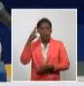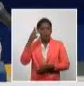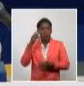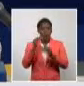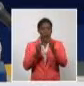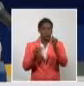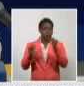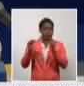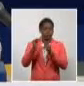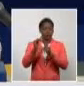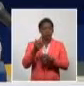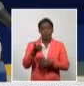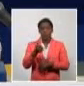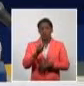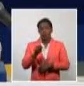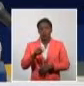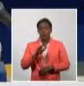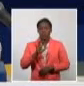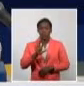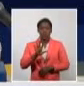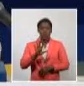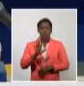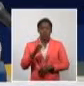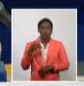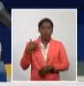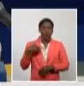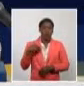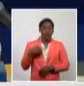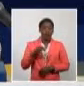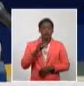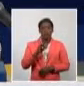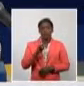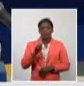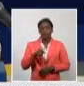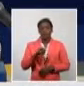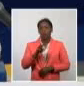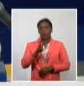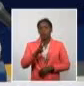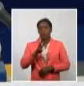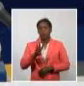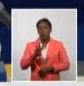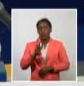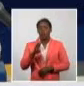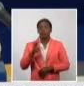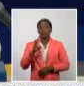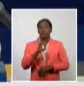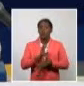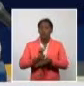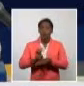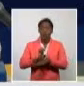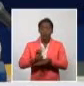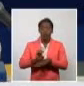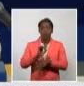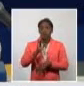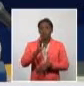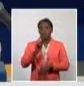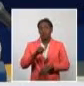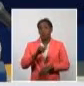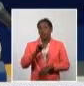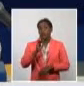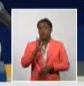lethality rate of 6.05, and some countries of the Caribbean